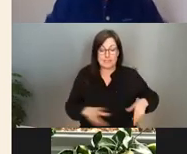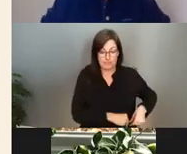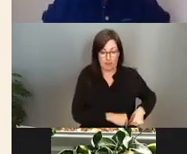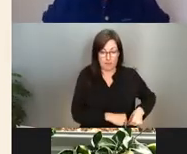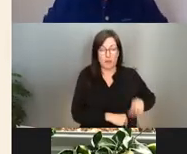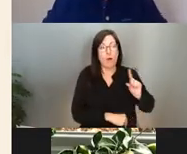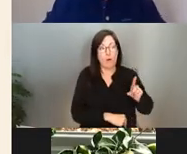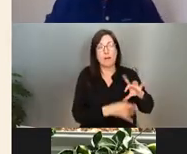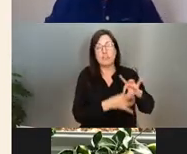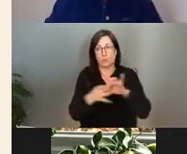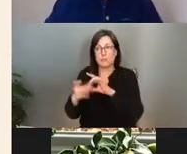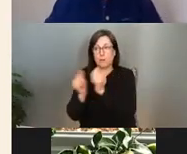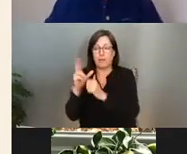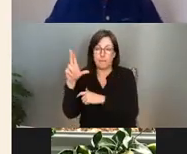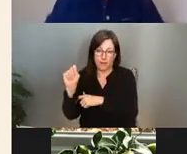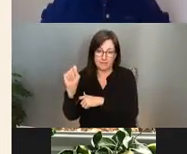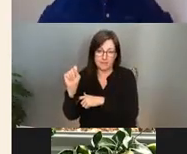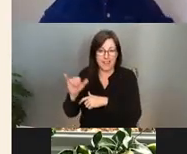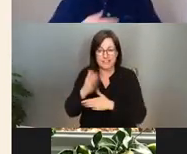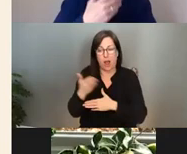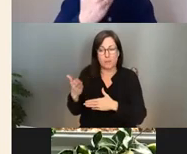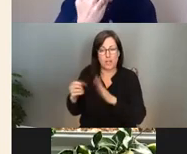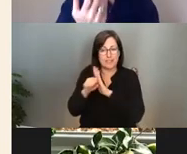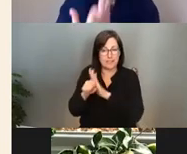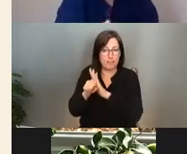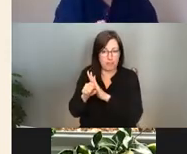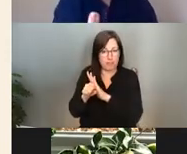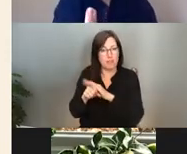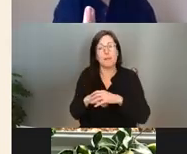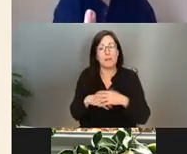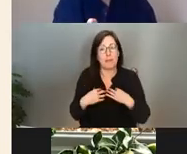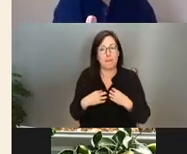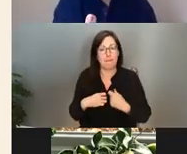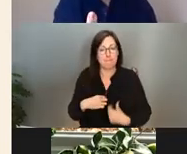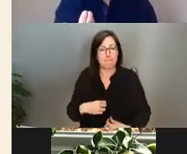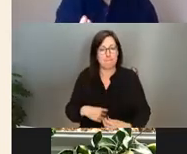learning of what that object symbol means. And for the bus, for the